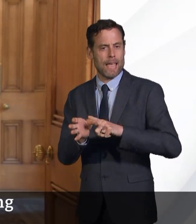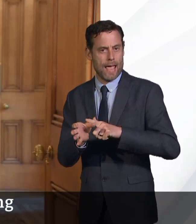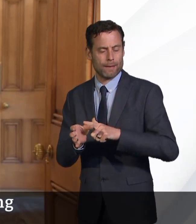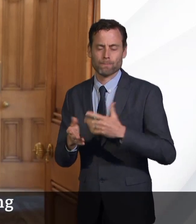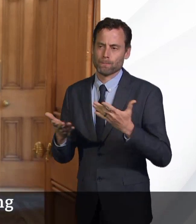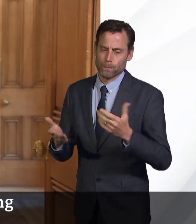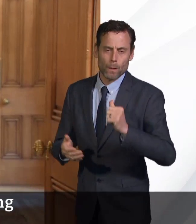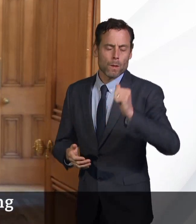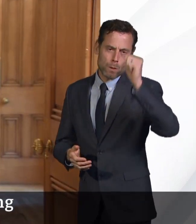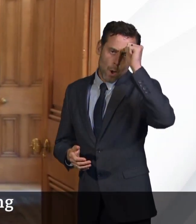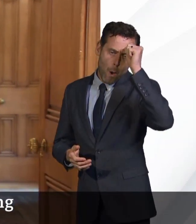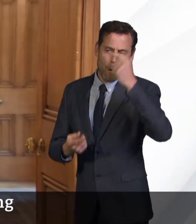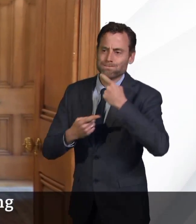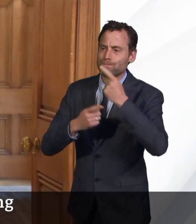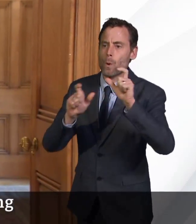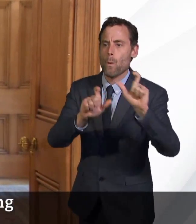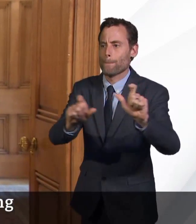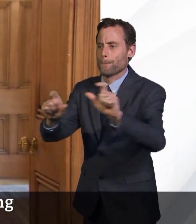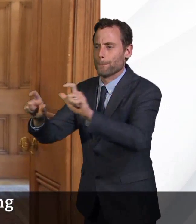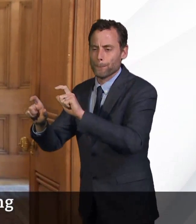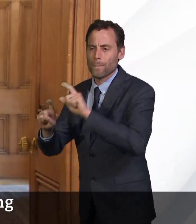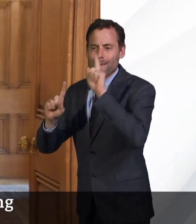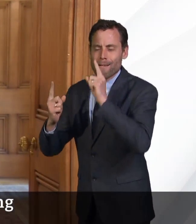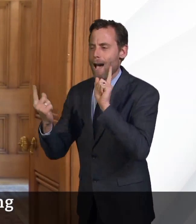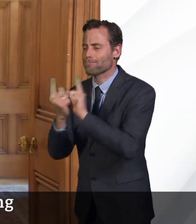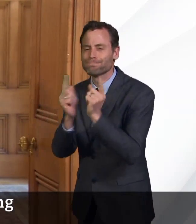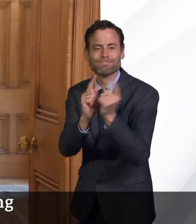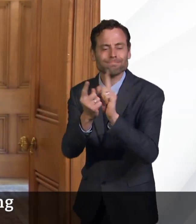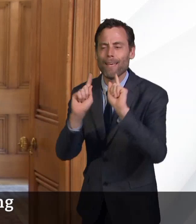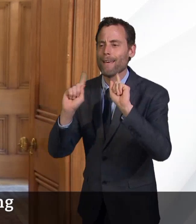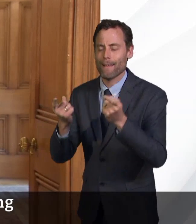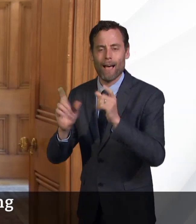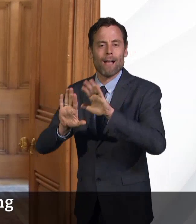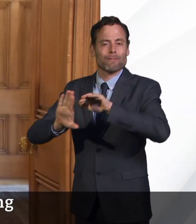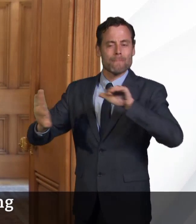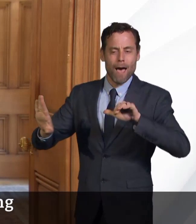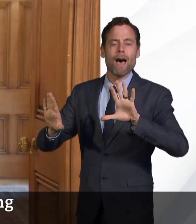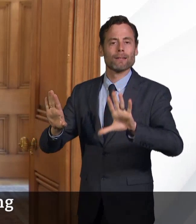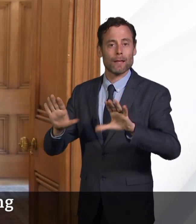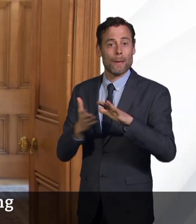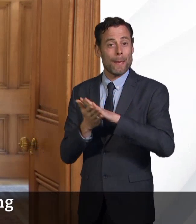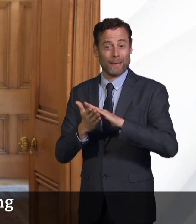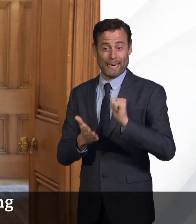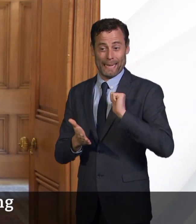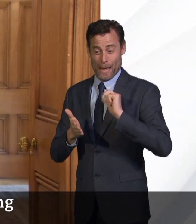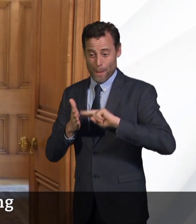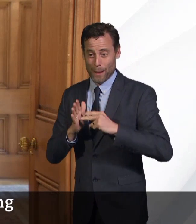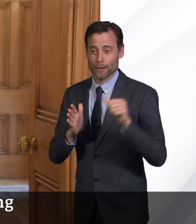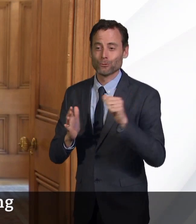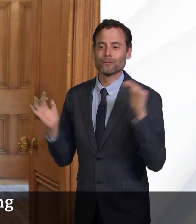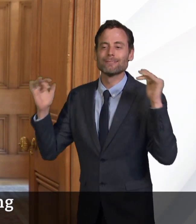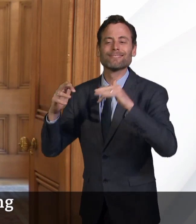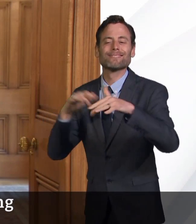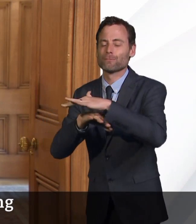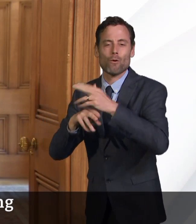of the lockdown measures that are in place and the social distancing measures that are in place mean that many of the planned events have been unable